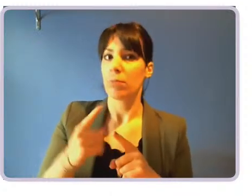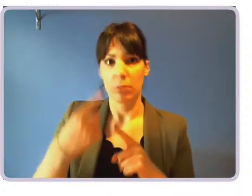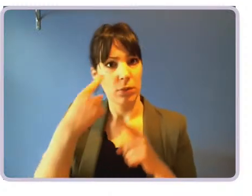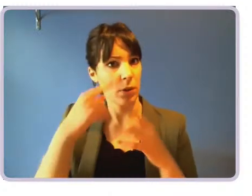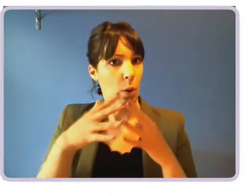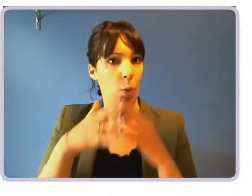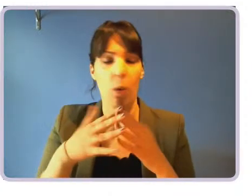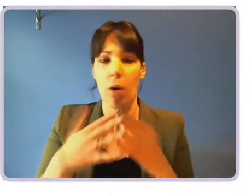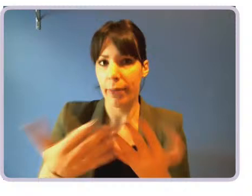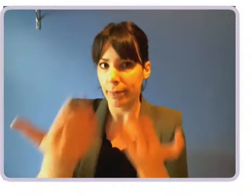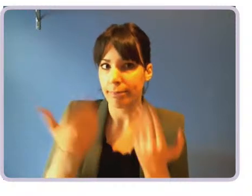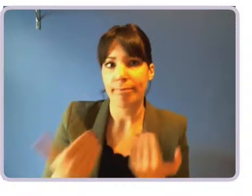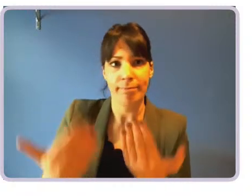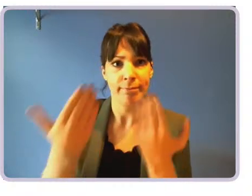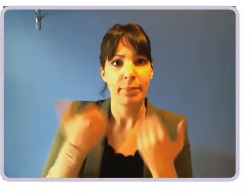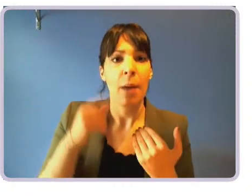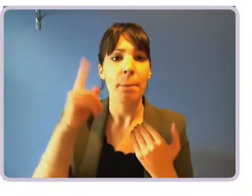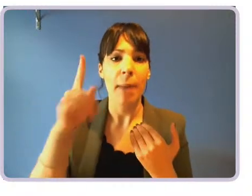surge workforce.